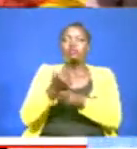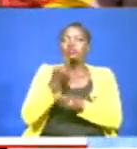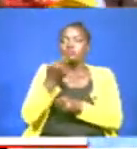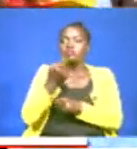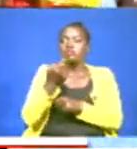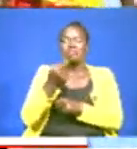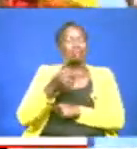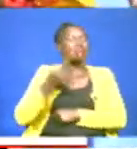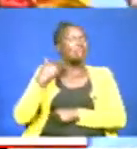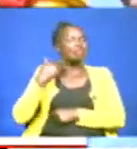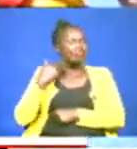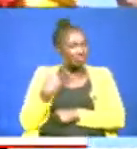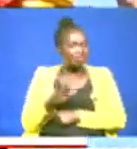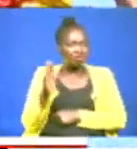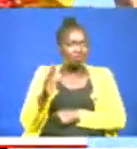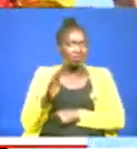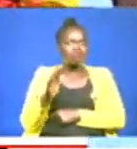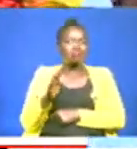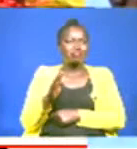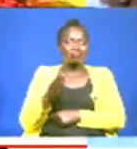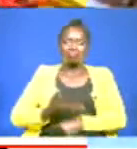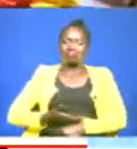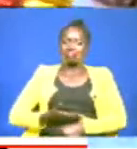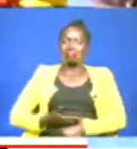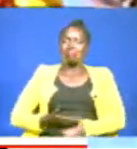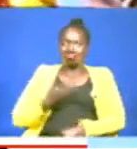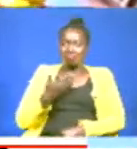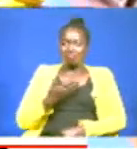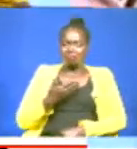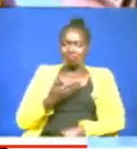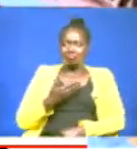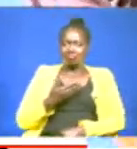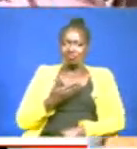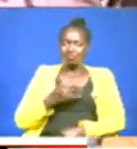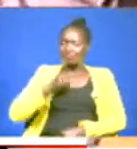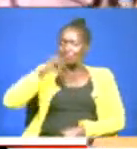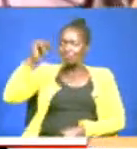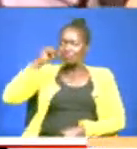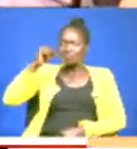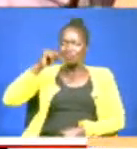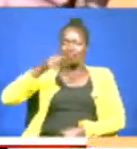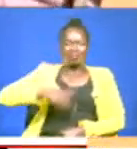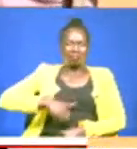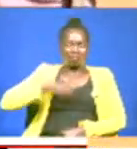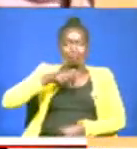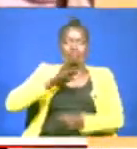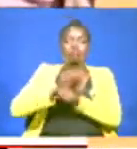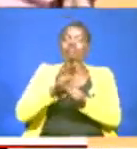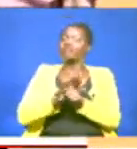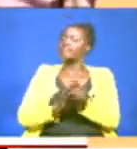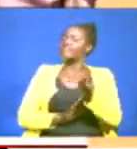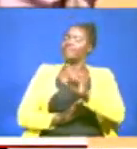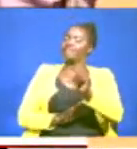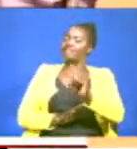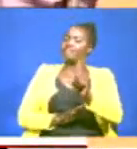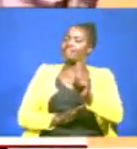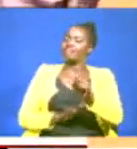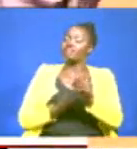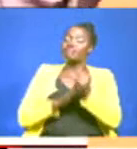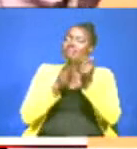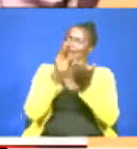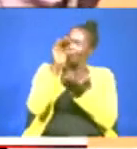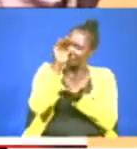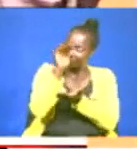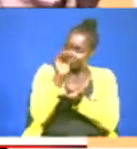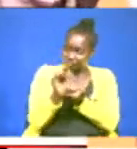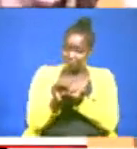uchuki, uhasama, mambo ya kufanya siasa na ghadhabu nyingi, tunataka viongozi wapunguze,